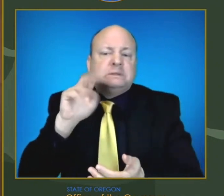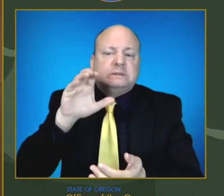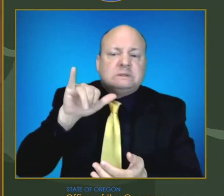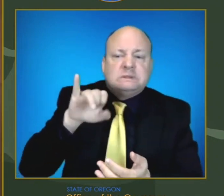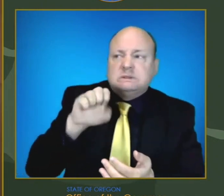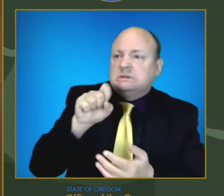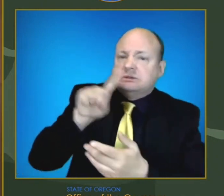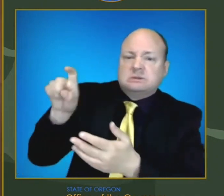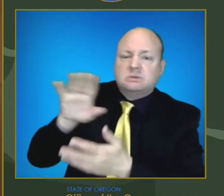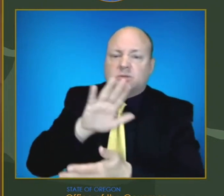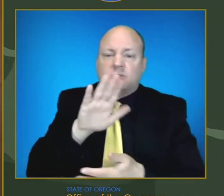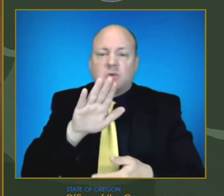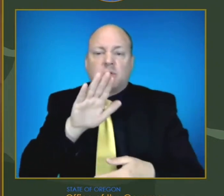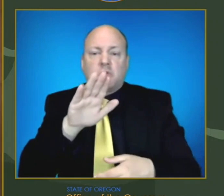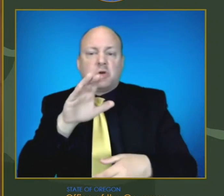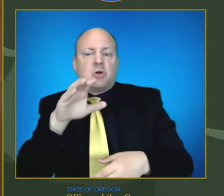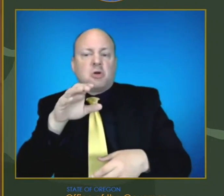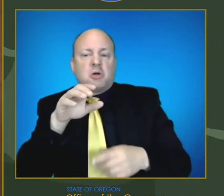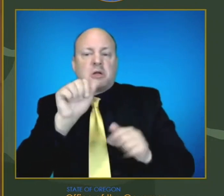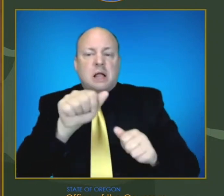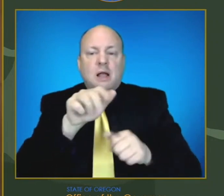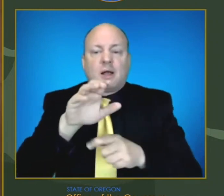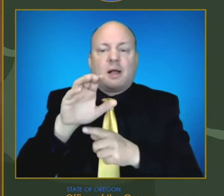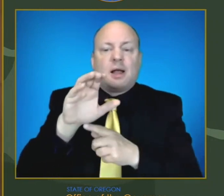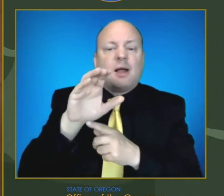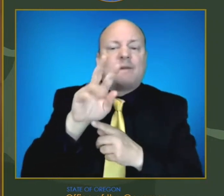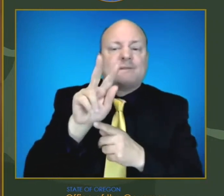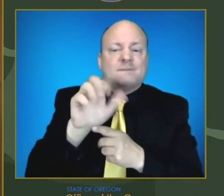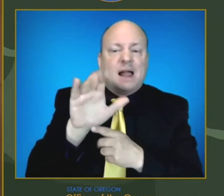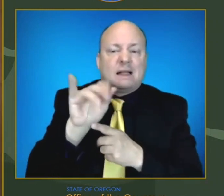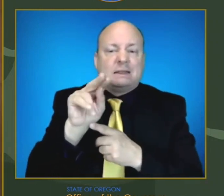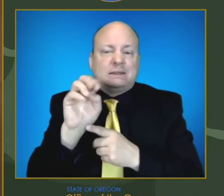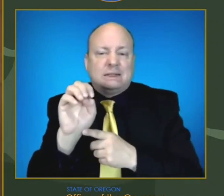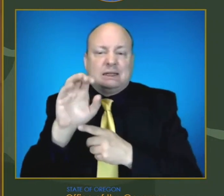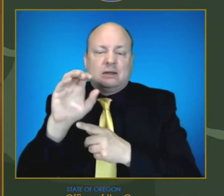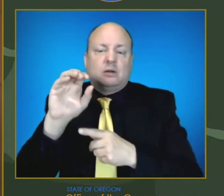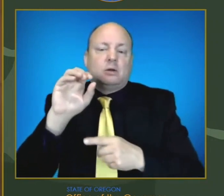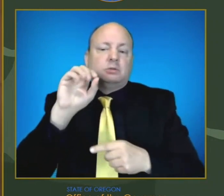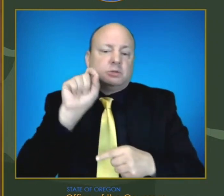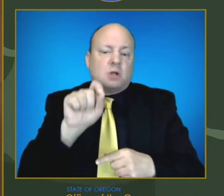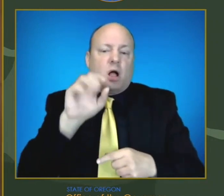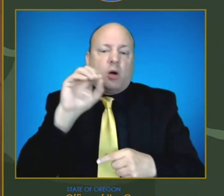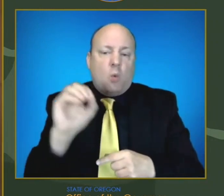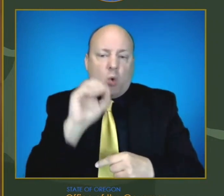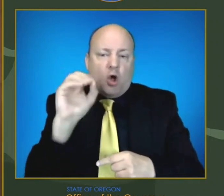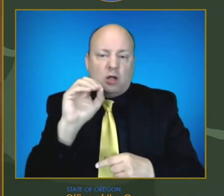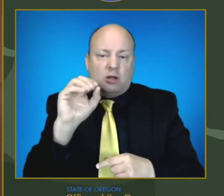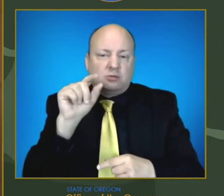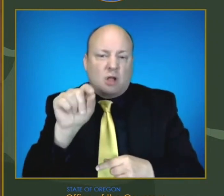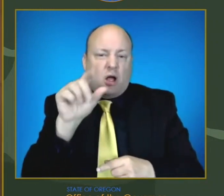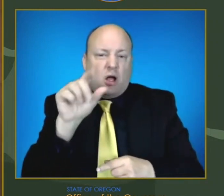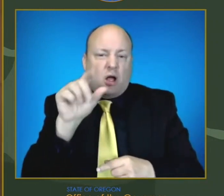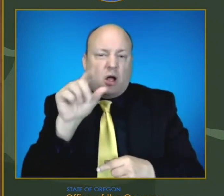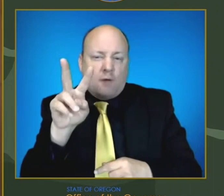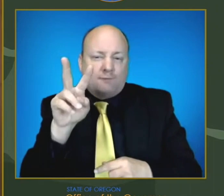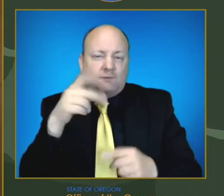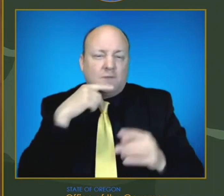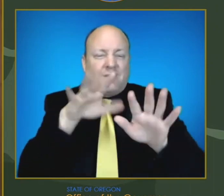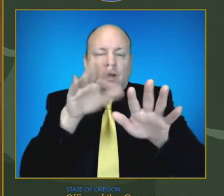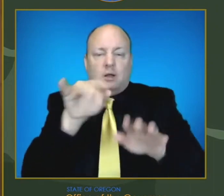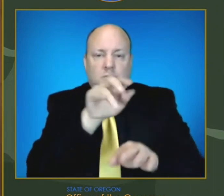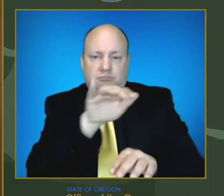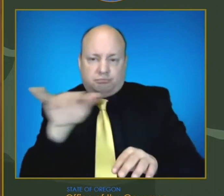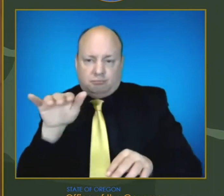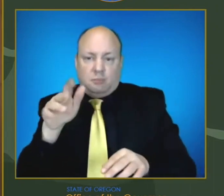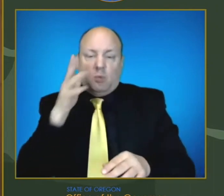covidvaccine.oregon.gov, also has great resources and information. We can do this. I'm encouraging every